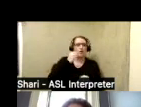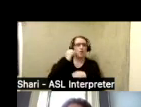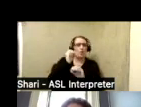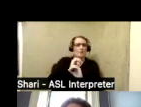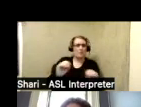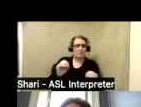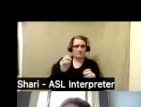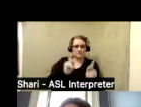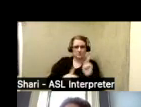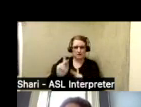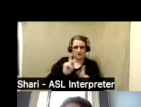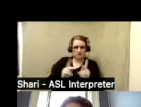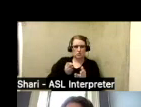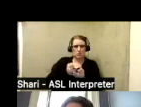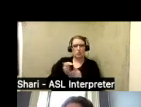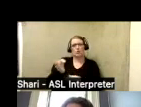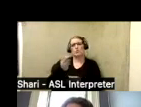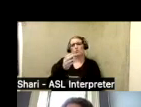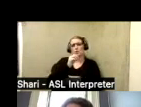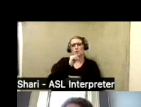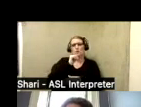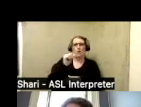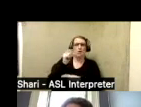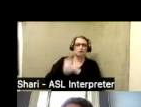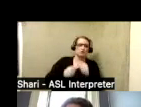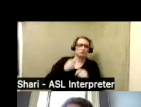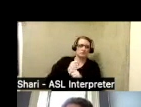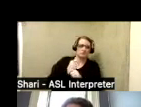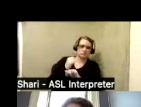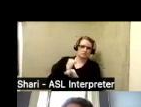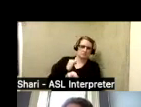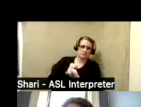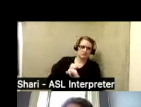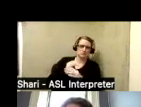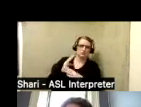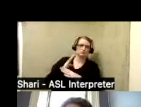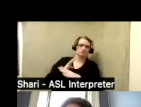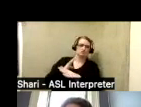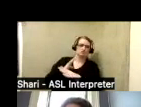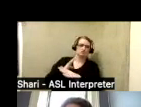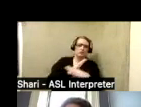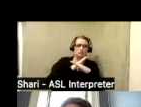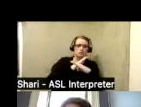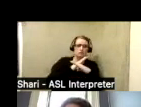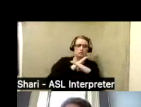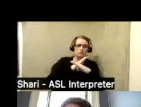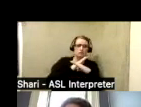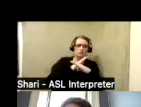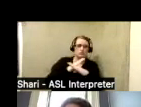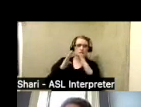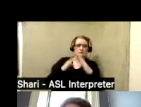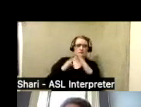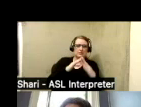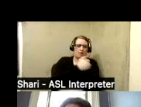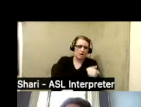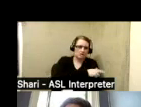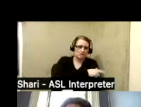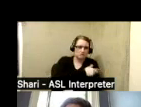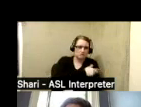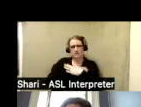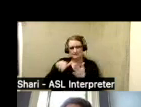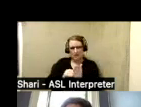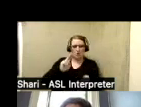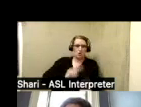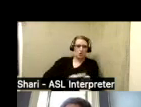through a series of non-traditional institutions, shelters, city hospitals, respite centers, nursing